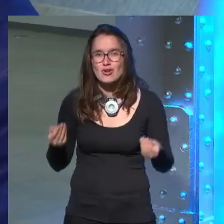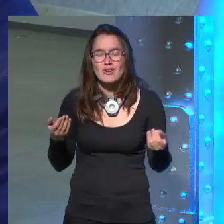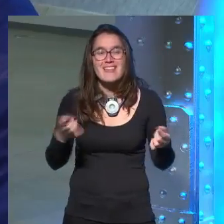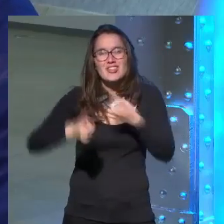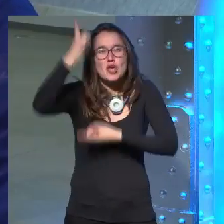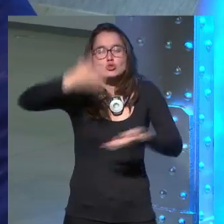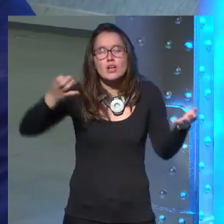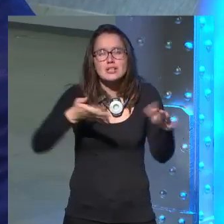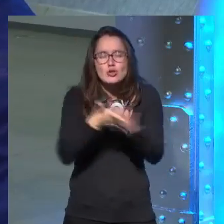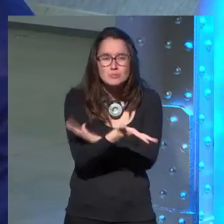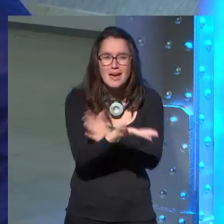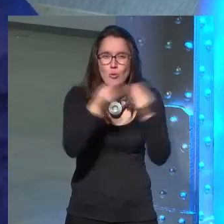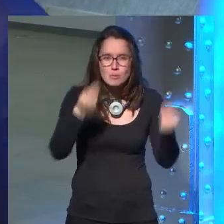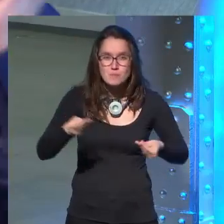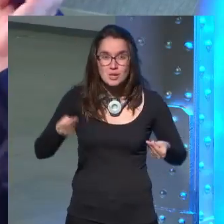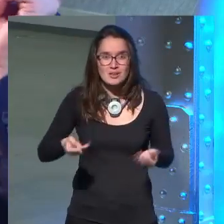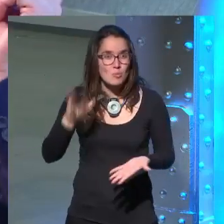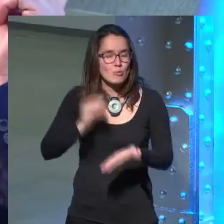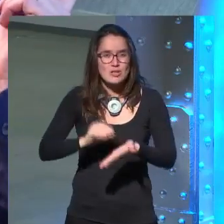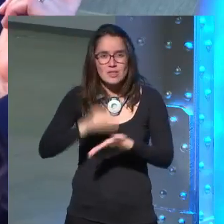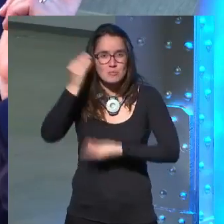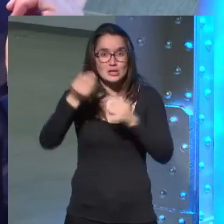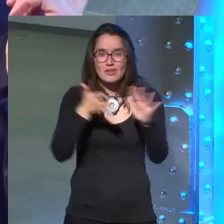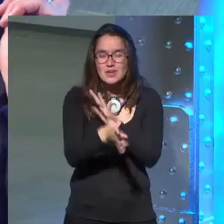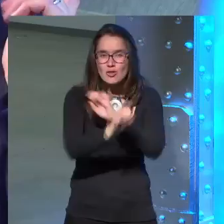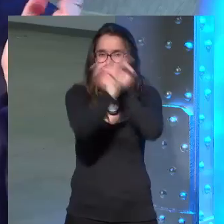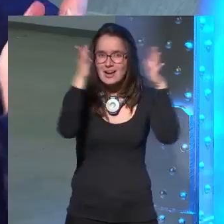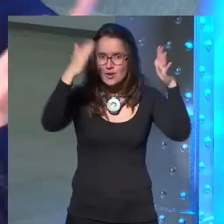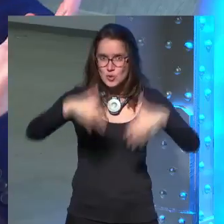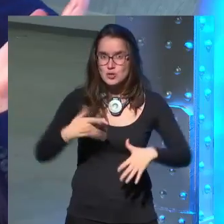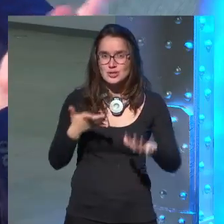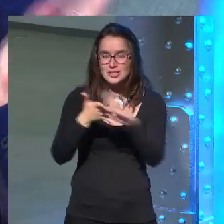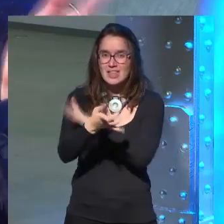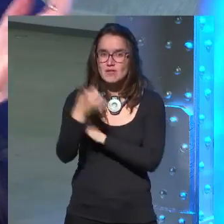very often there isn't a good definition. And I thought that this definition that Herbert